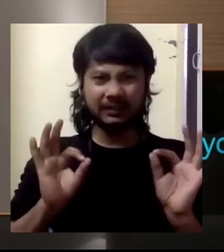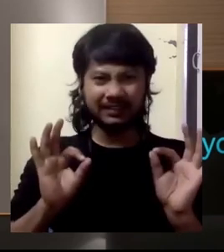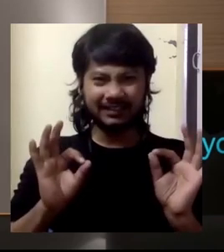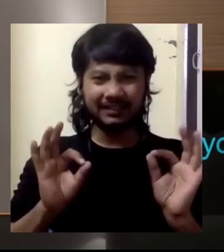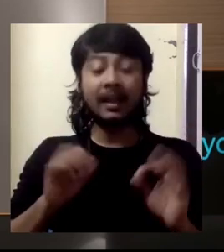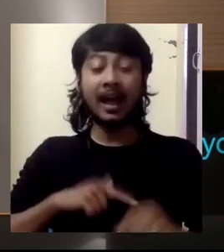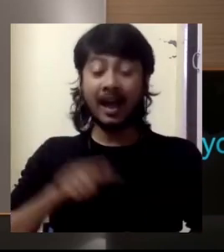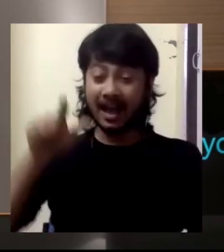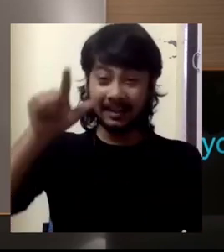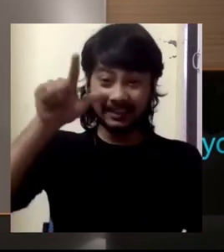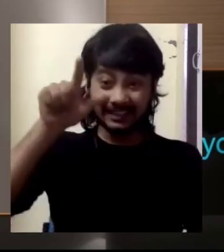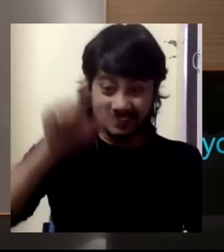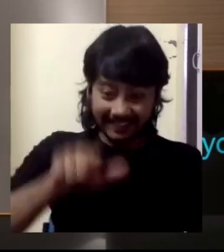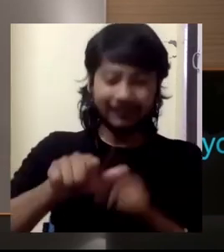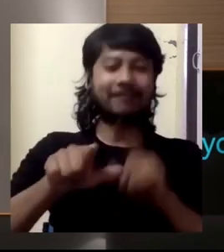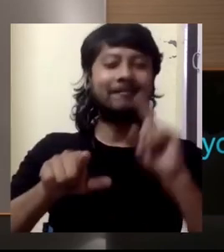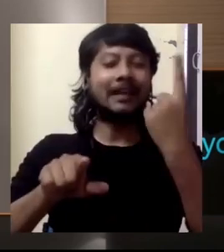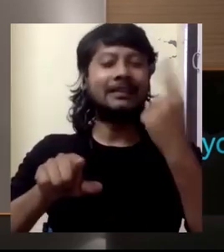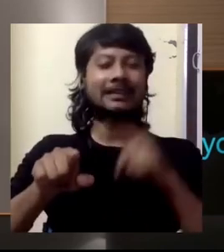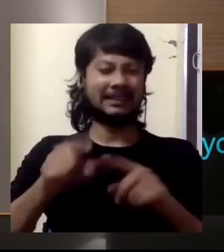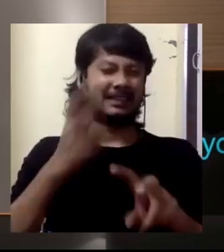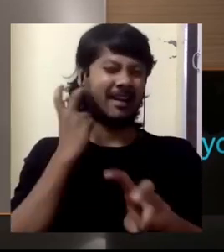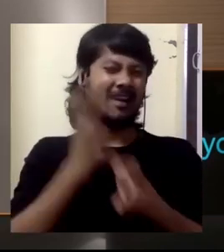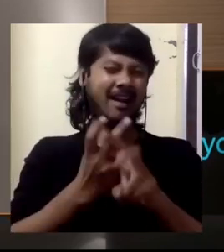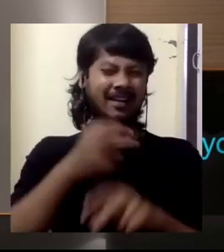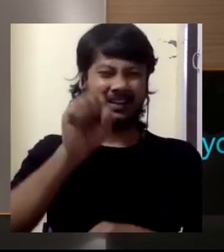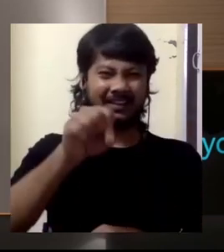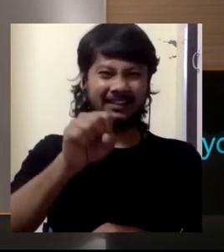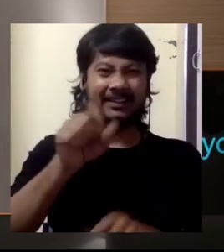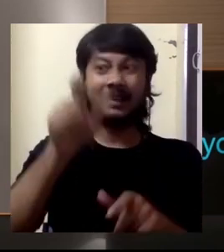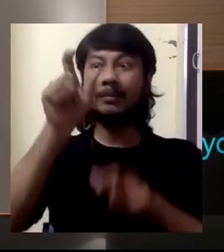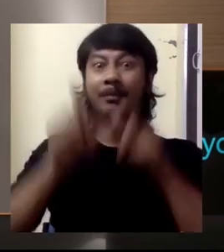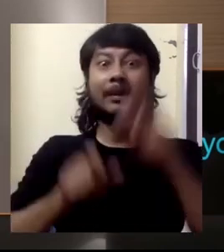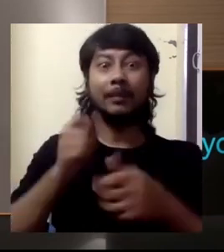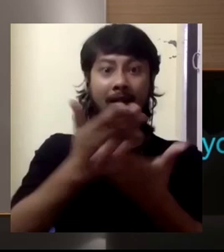fact. It takes people 4 to 5 years